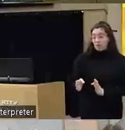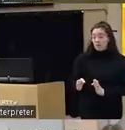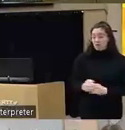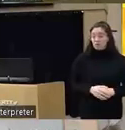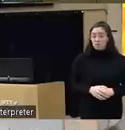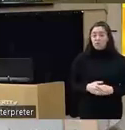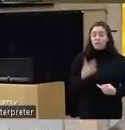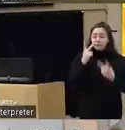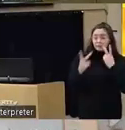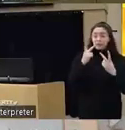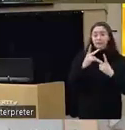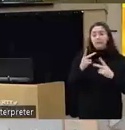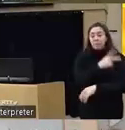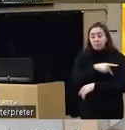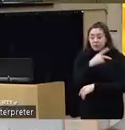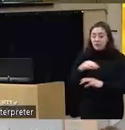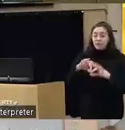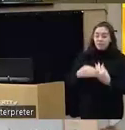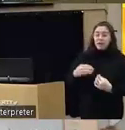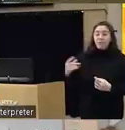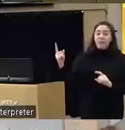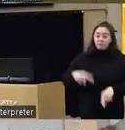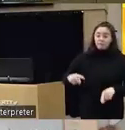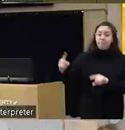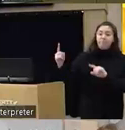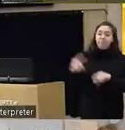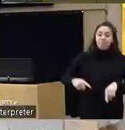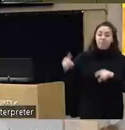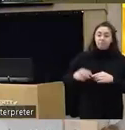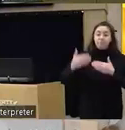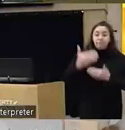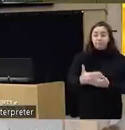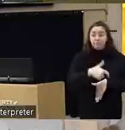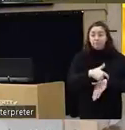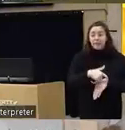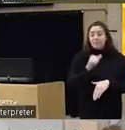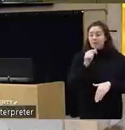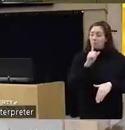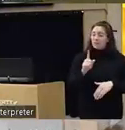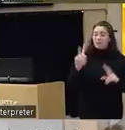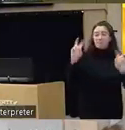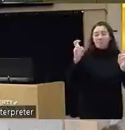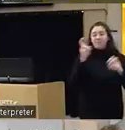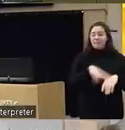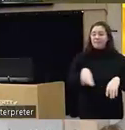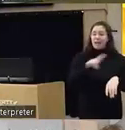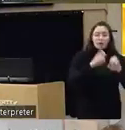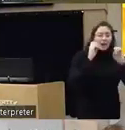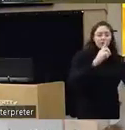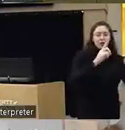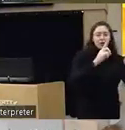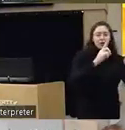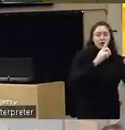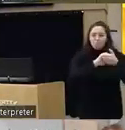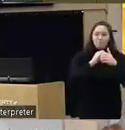seeing a patient and family over a period of time. And you don't necessarily have that kind of natural education, collaboration, or